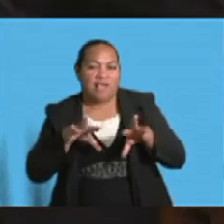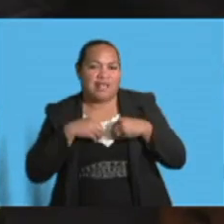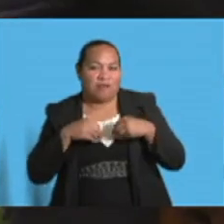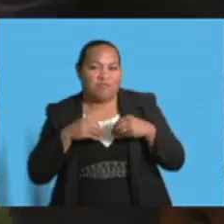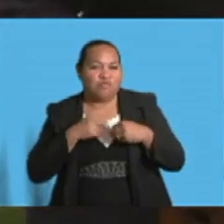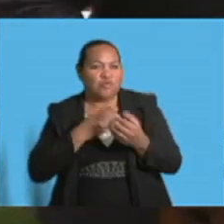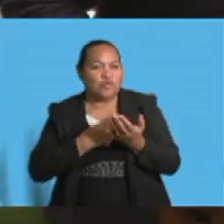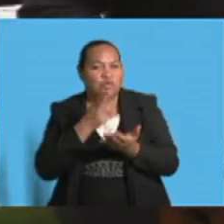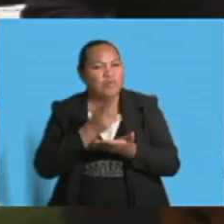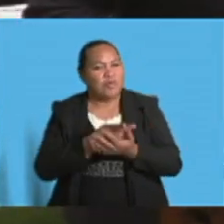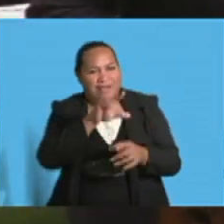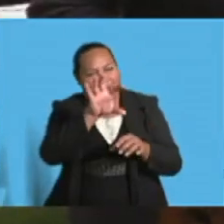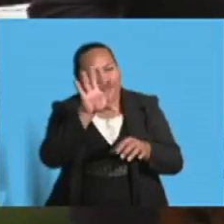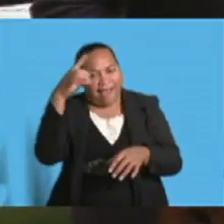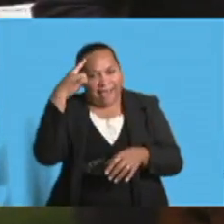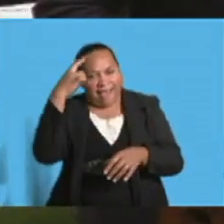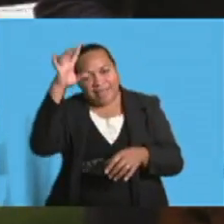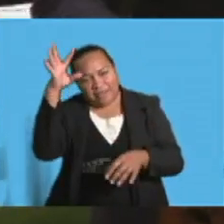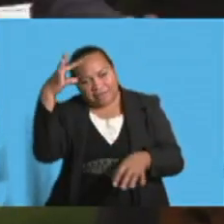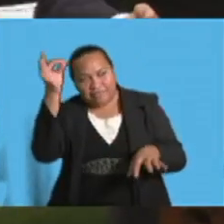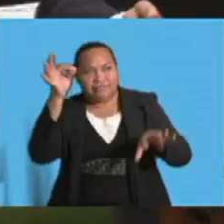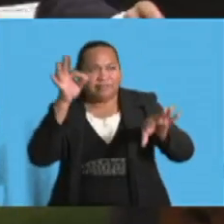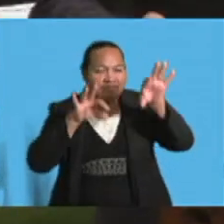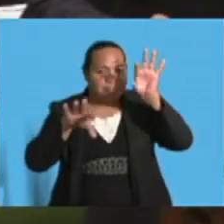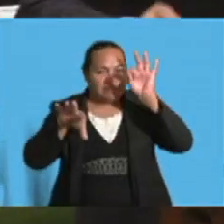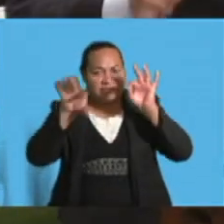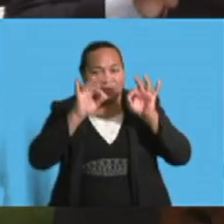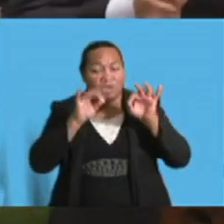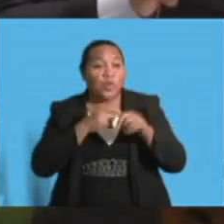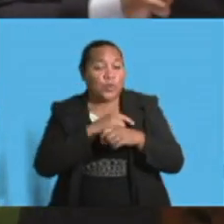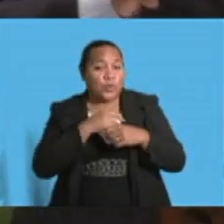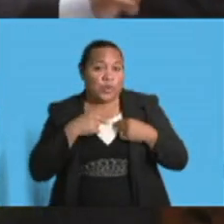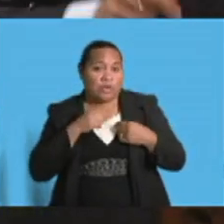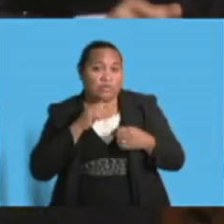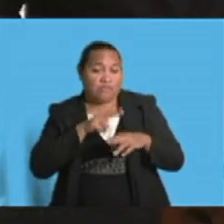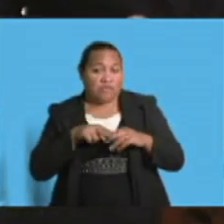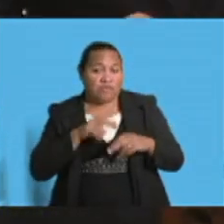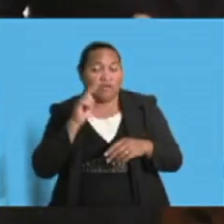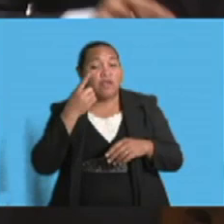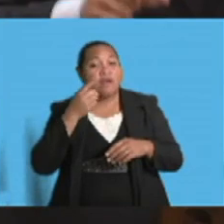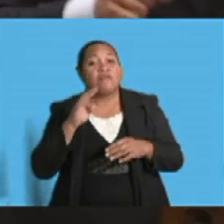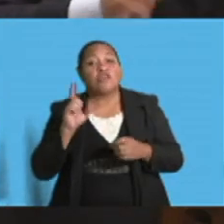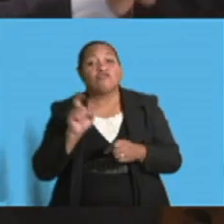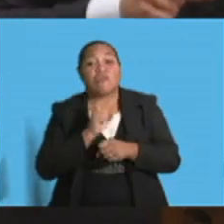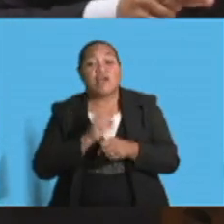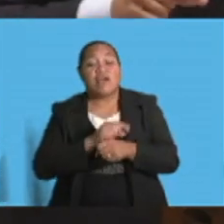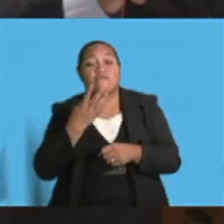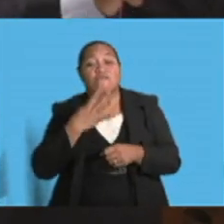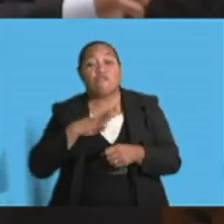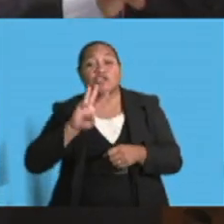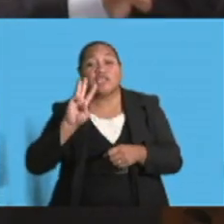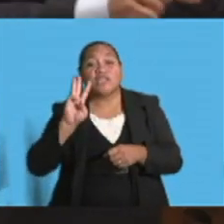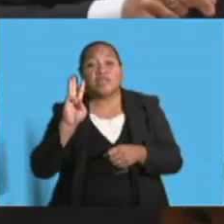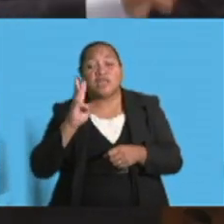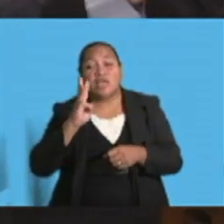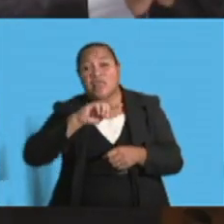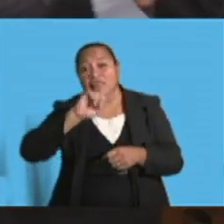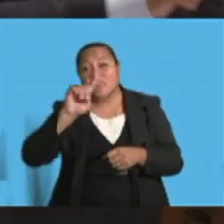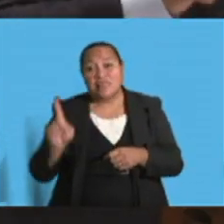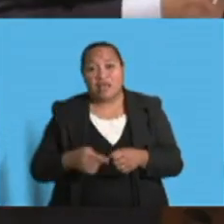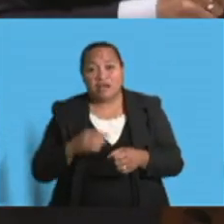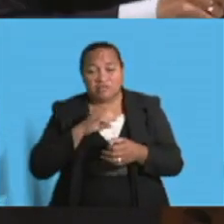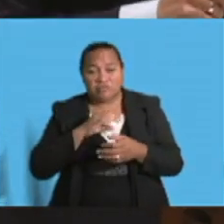the air. This is how, Madam Speaker, we have created around 43,000 jobs and brought unemployment to a 20-year low